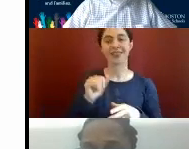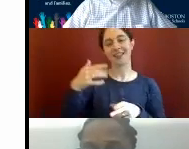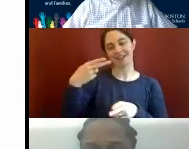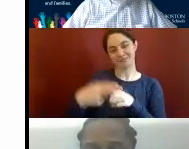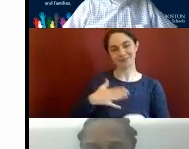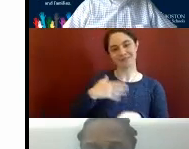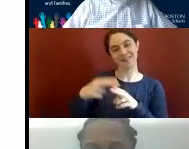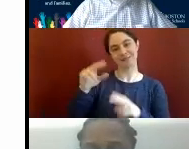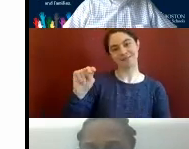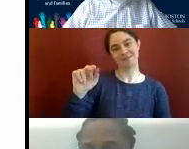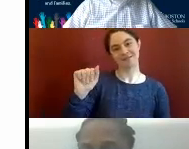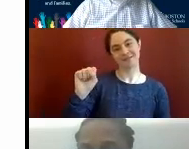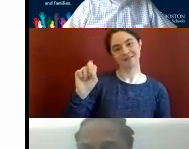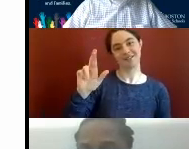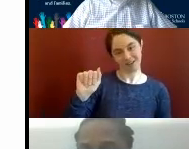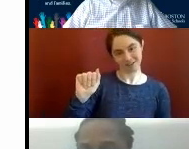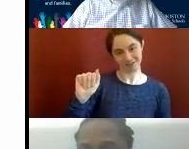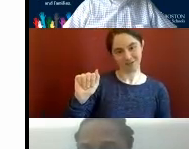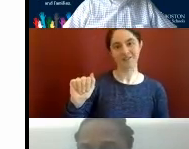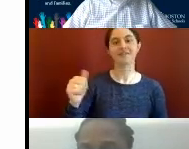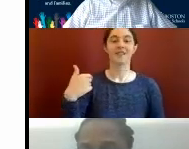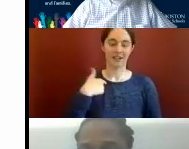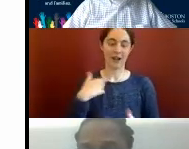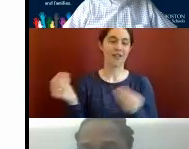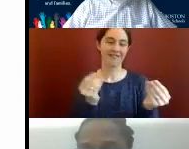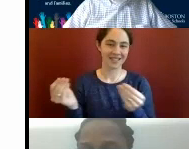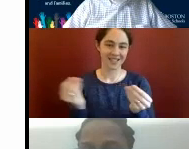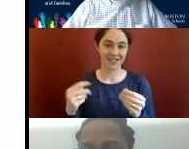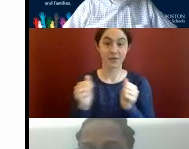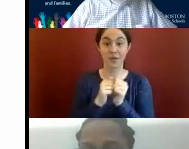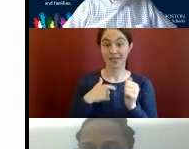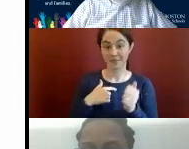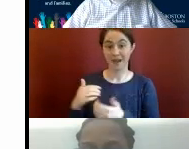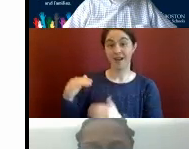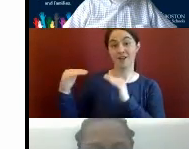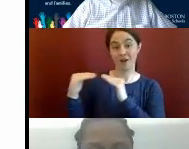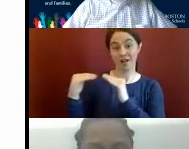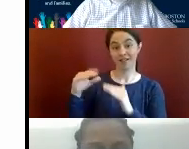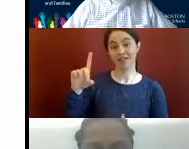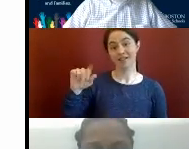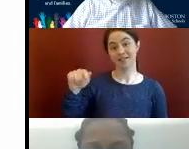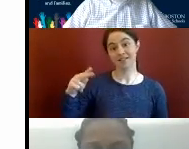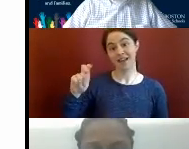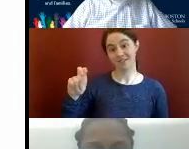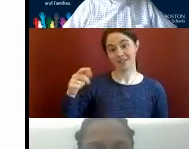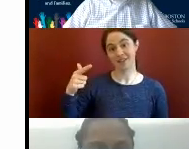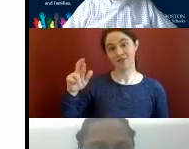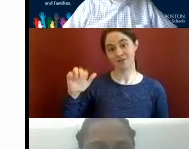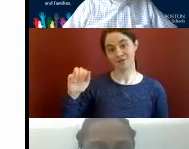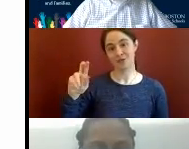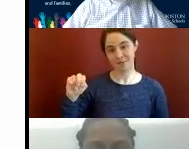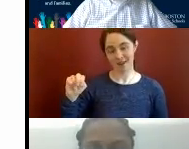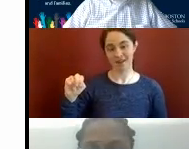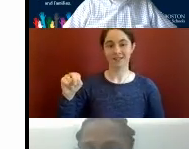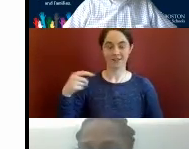be facilitating this evening conversation with the help of my colleague, Daphne Germaine, Acting Assistant Superintendent of the Office